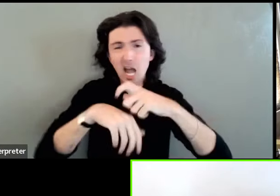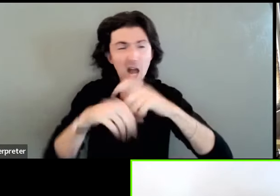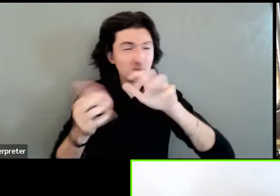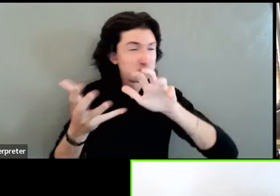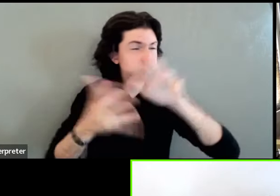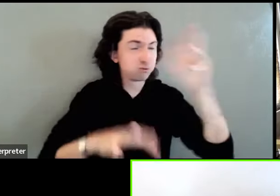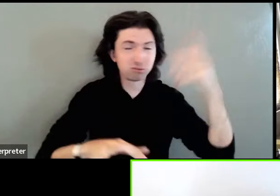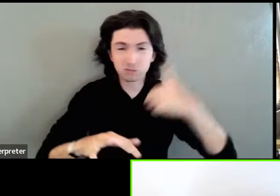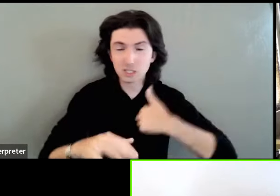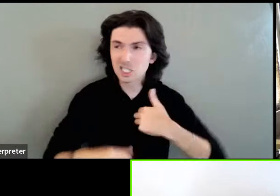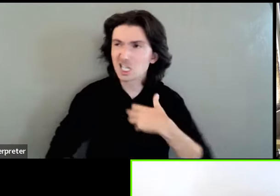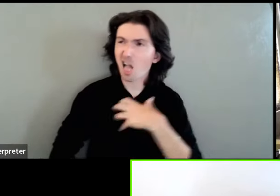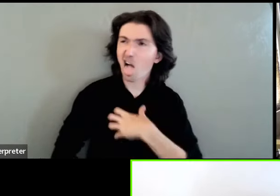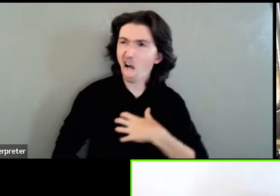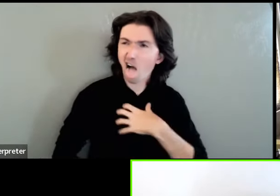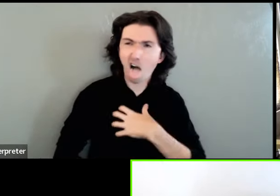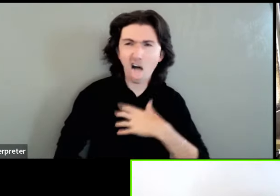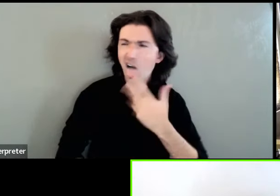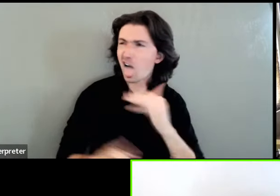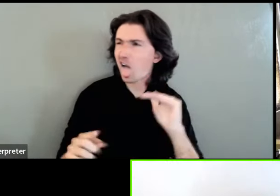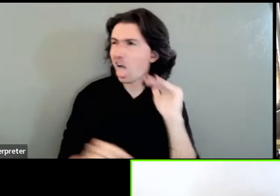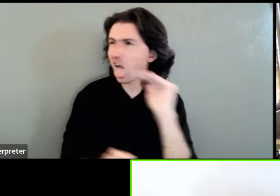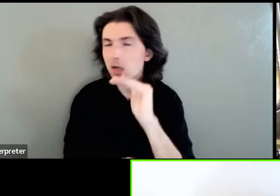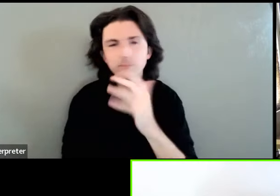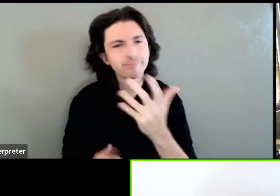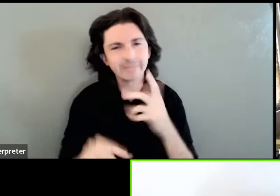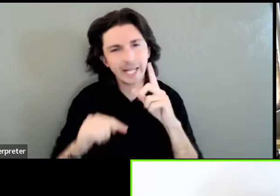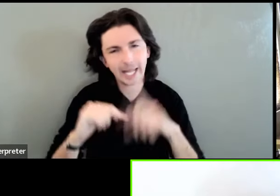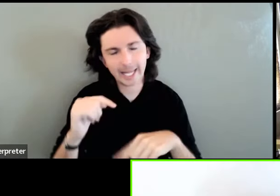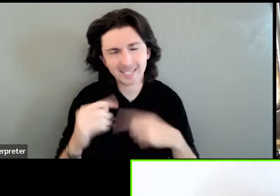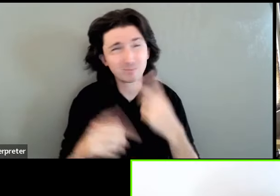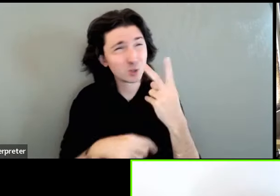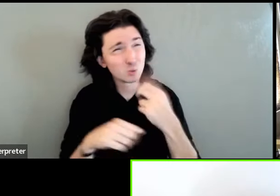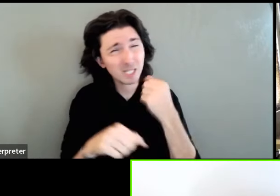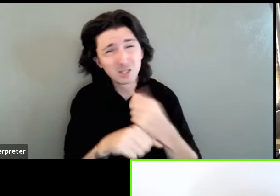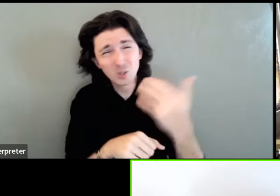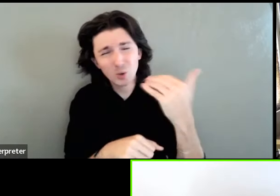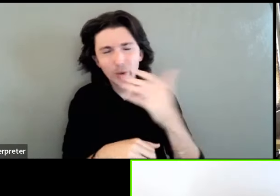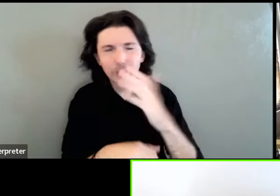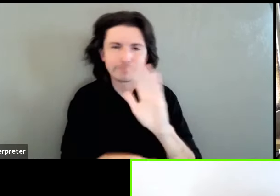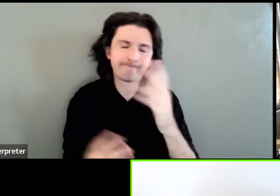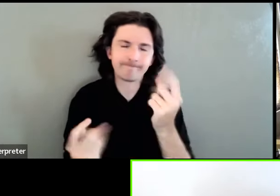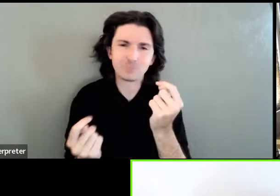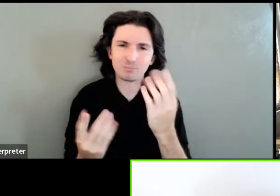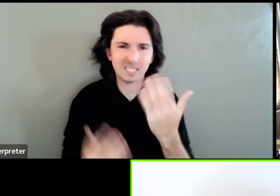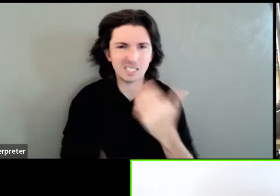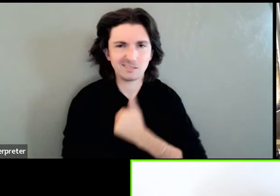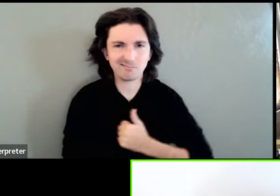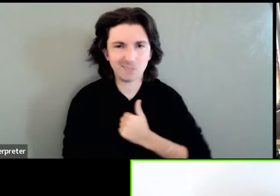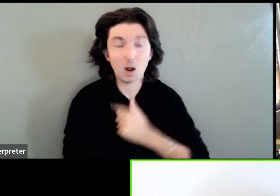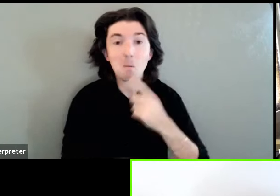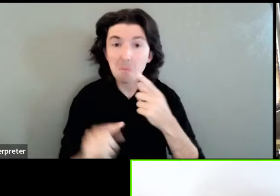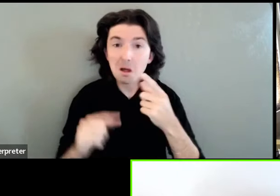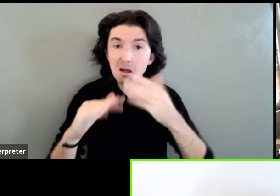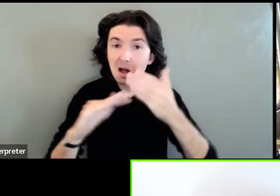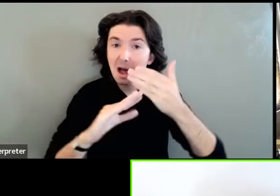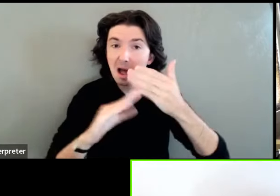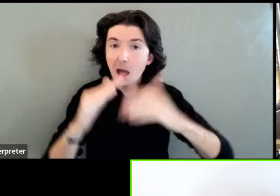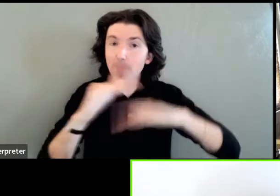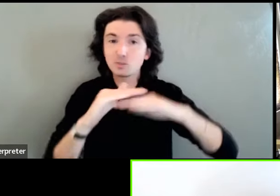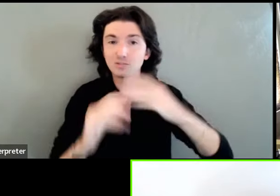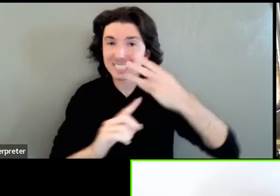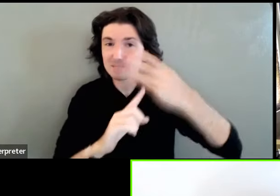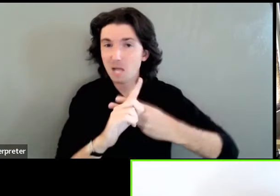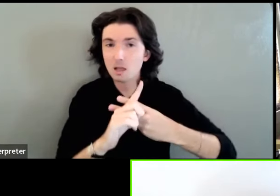pursue that claim. And if you're somewhere in the middle, feel free to reach out and we can help do that assessment with you. And the penalty for not having